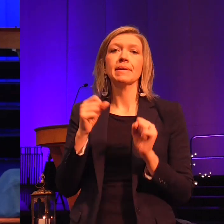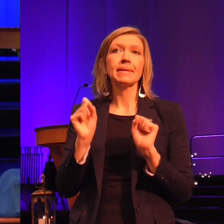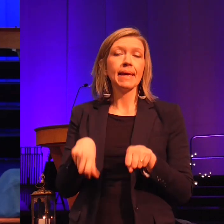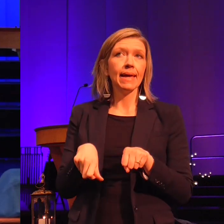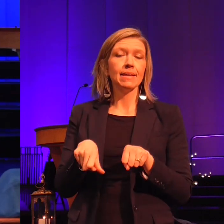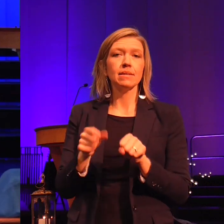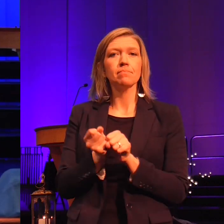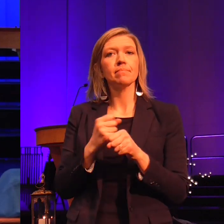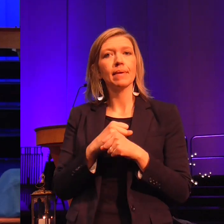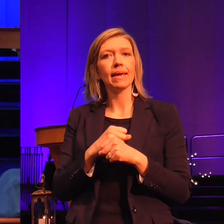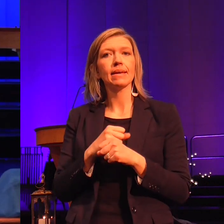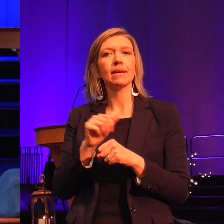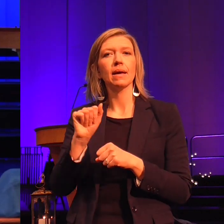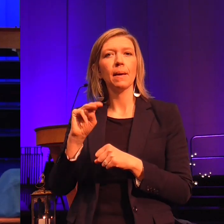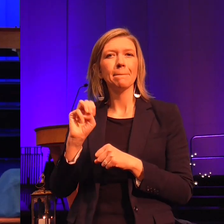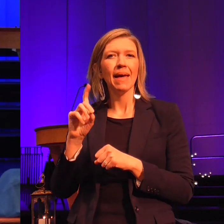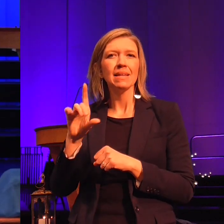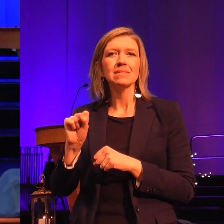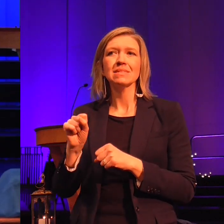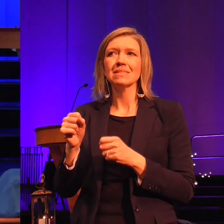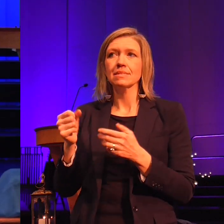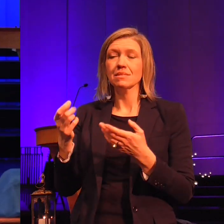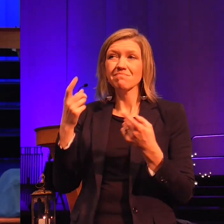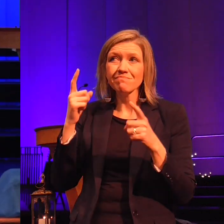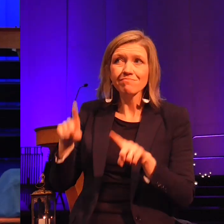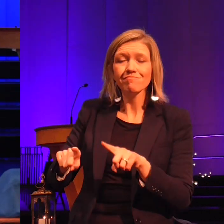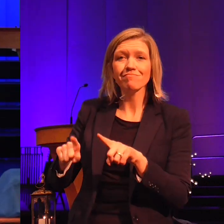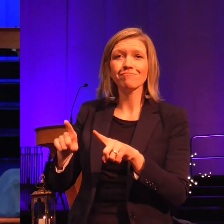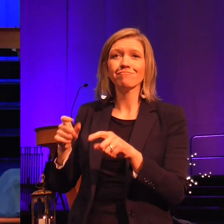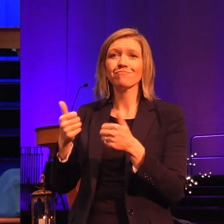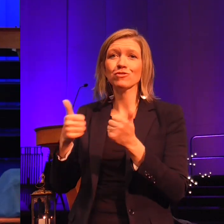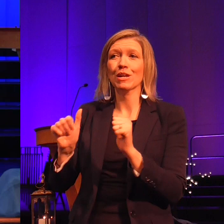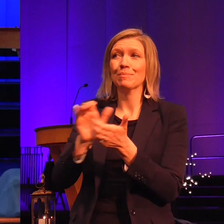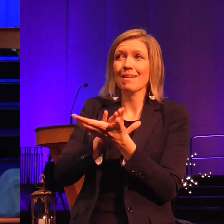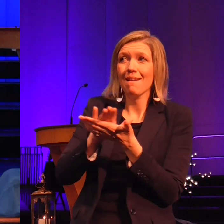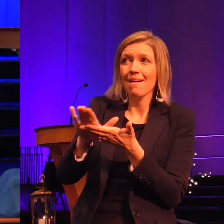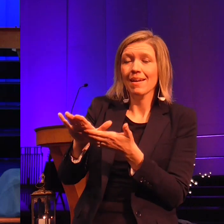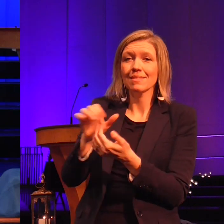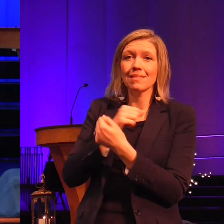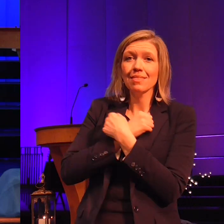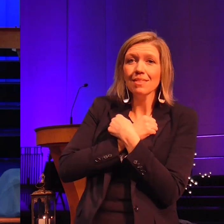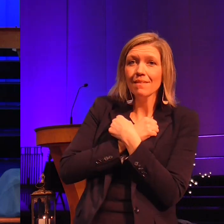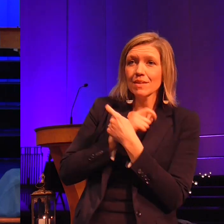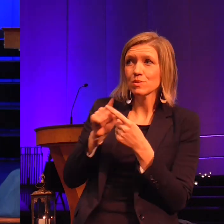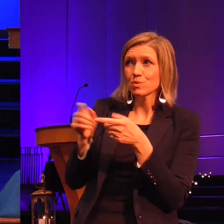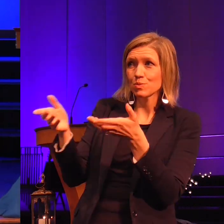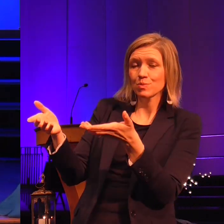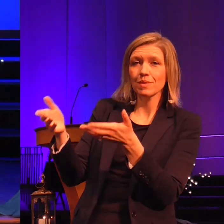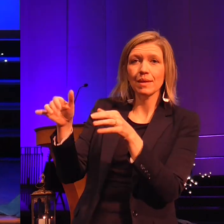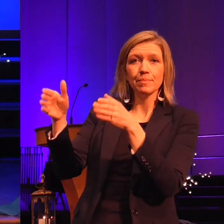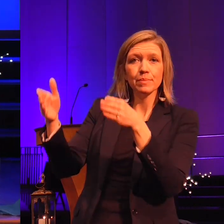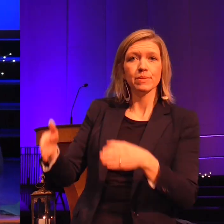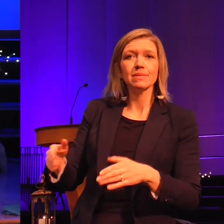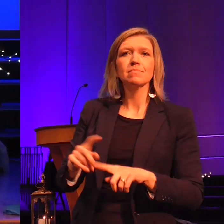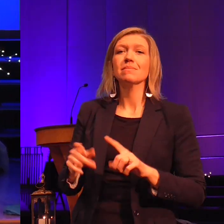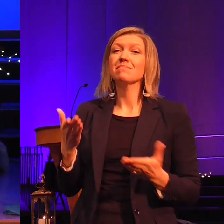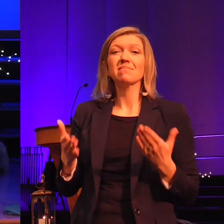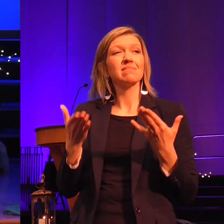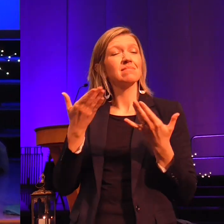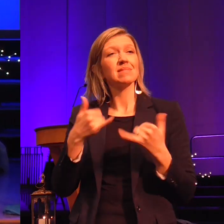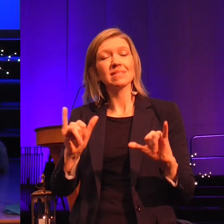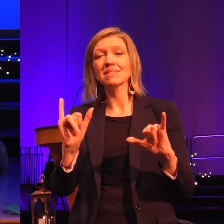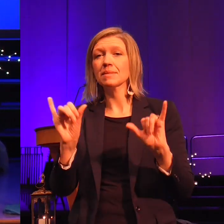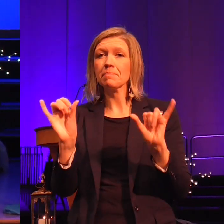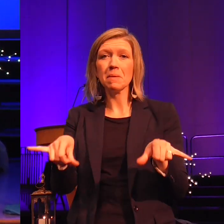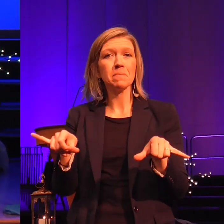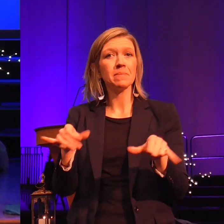I can make amends and be as kind and loving to them as I possibly could, but there may be some people who will not be